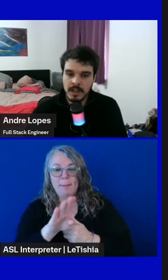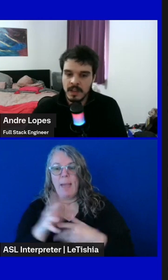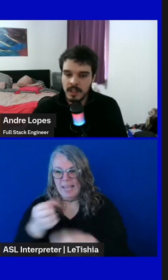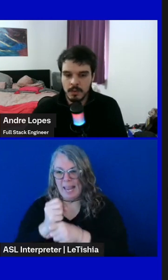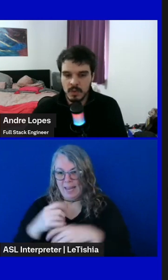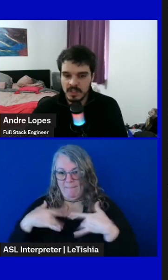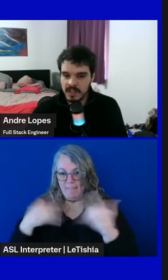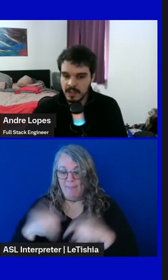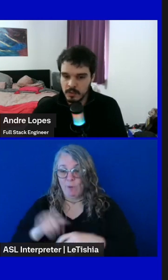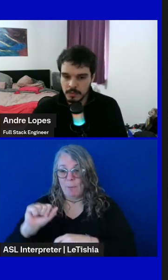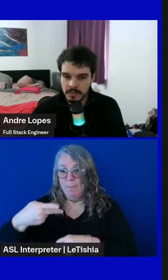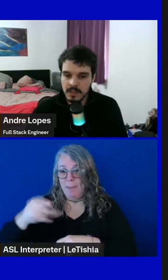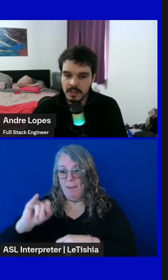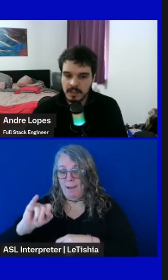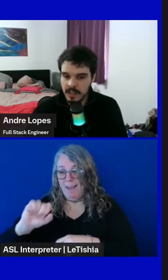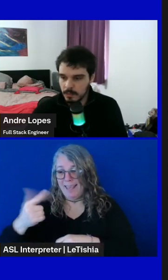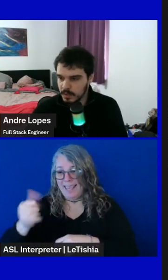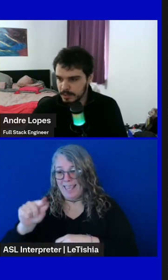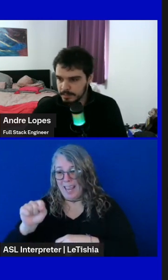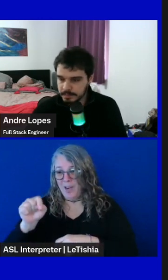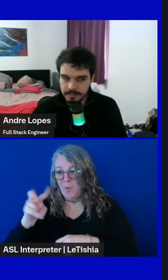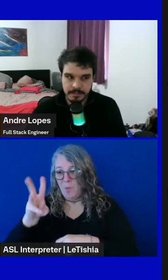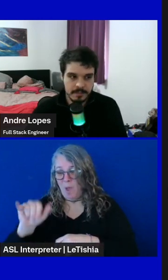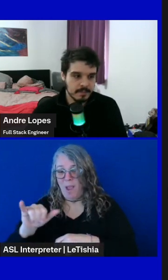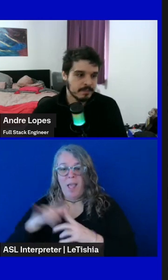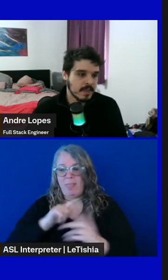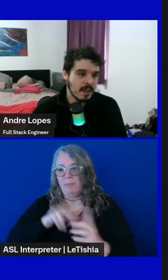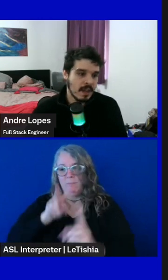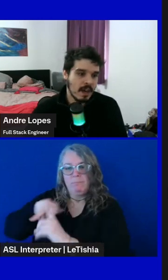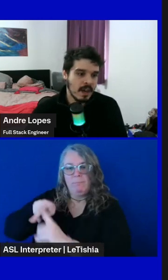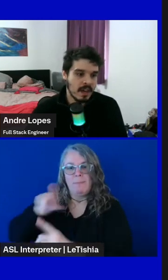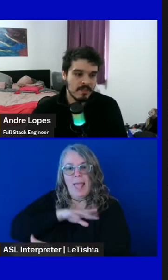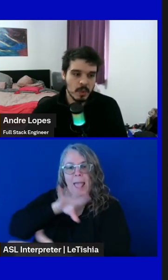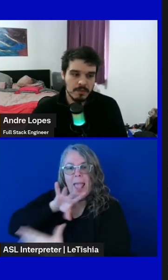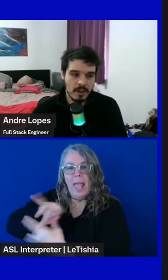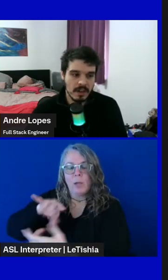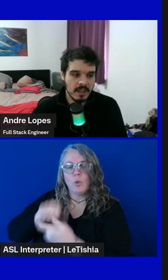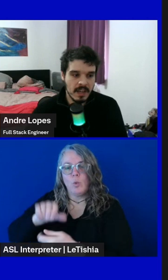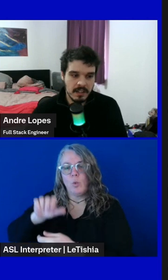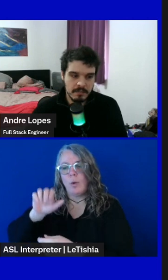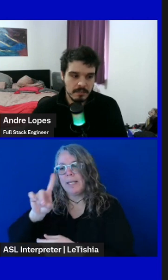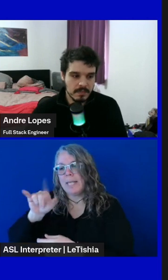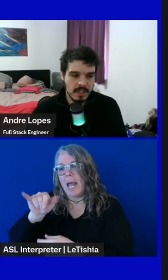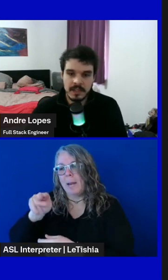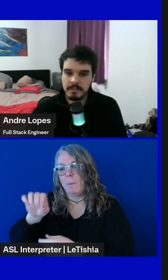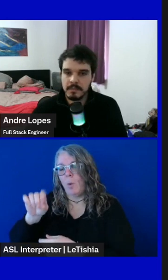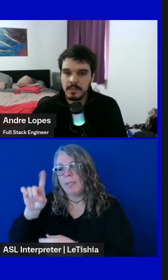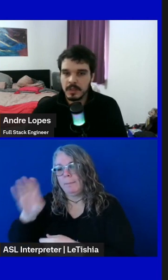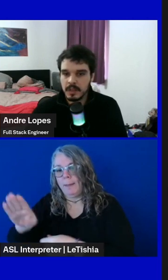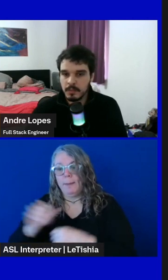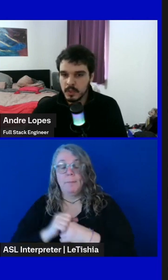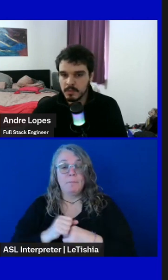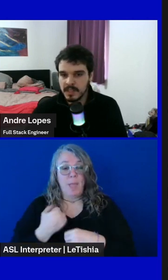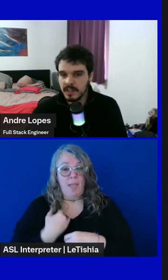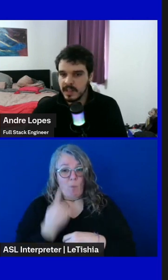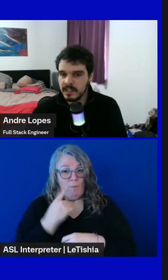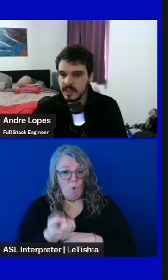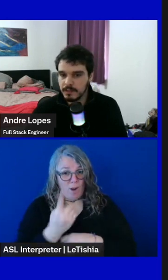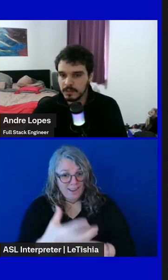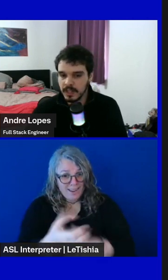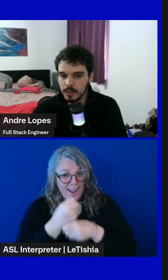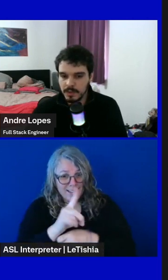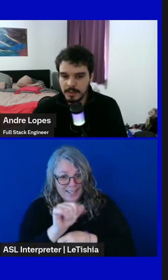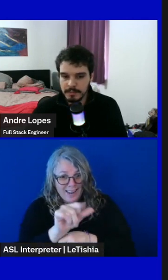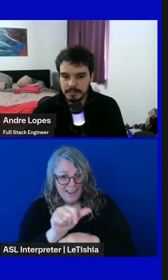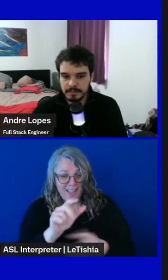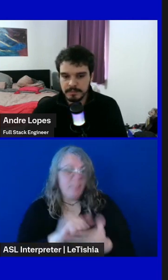Gateway, and they will just add to DynamoDB. I have one for getting data, which is basically getting data